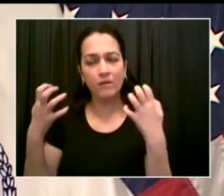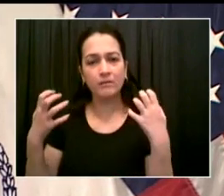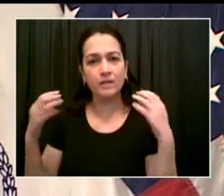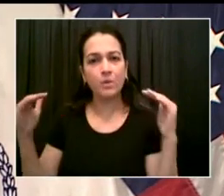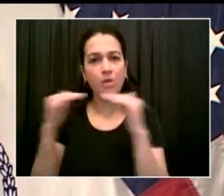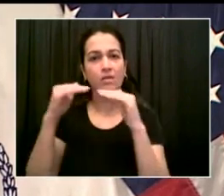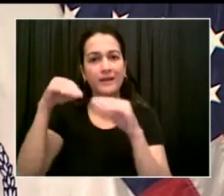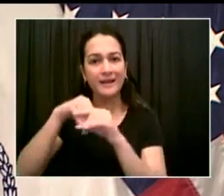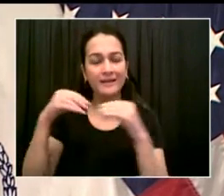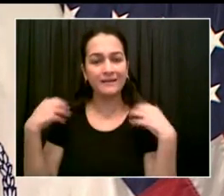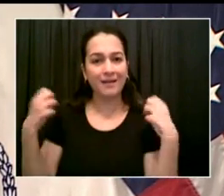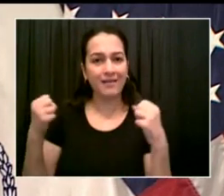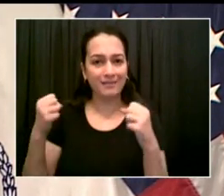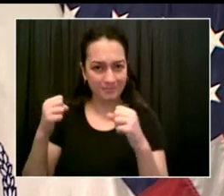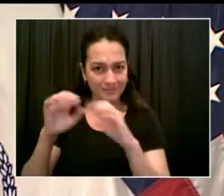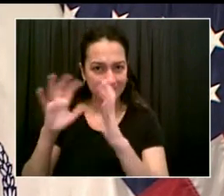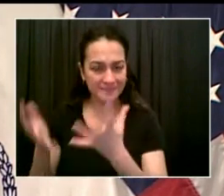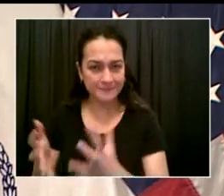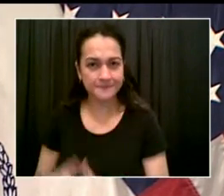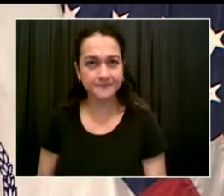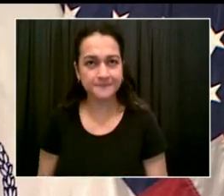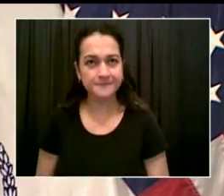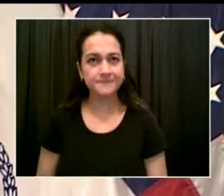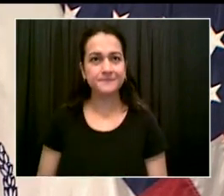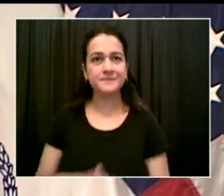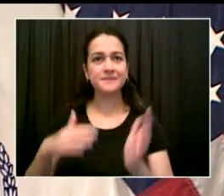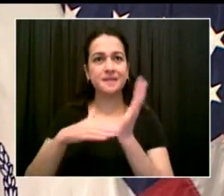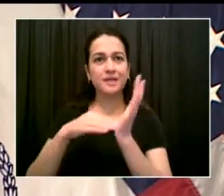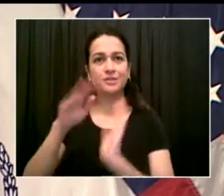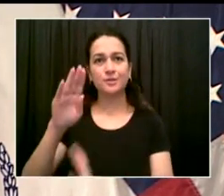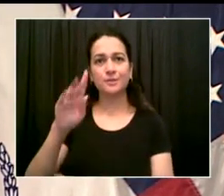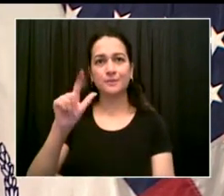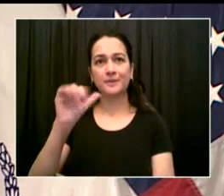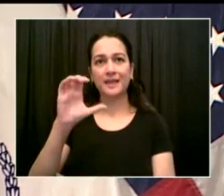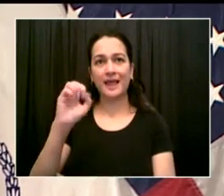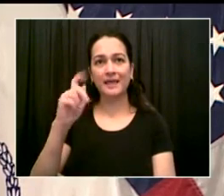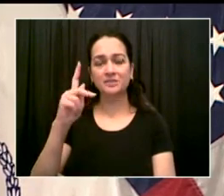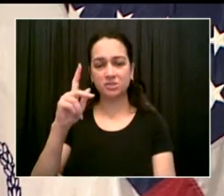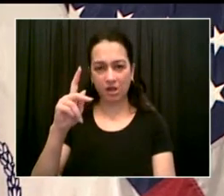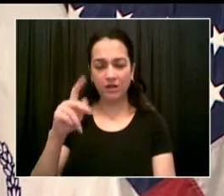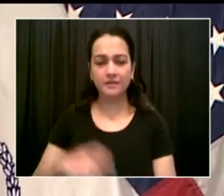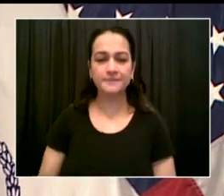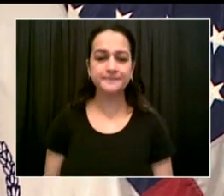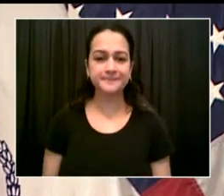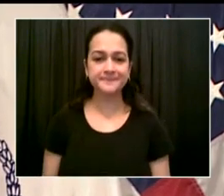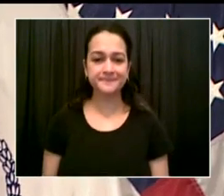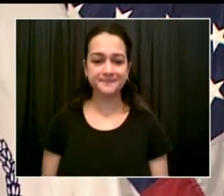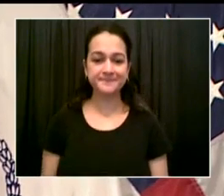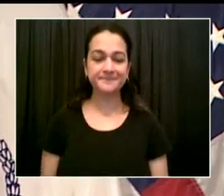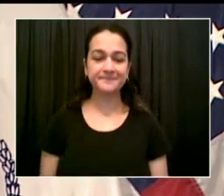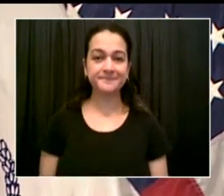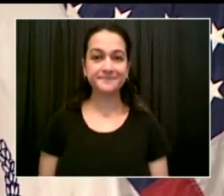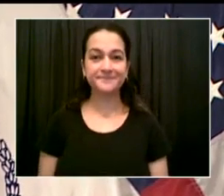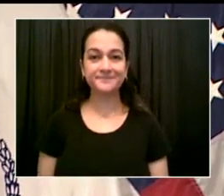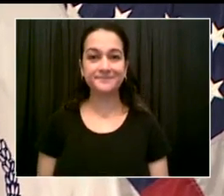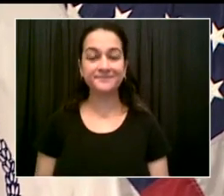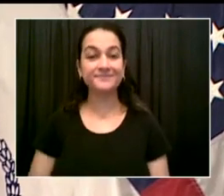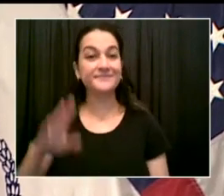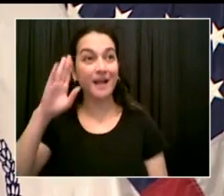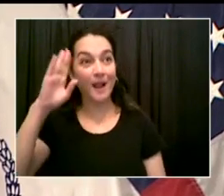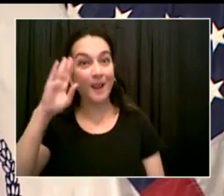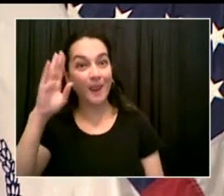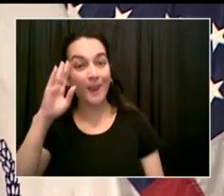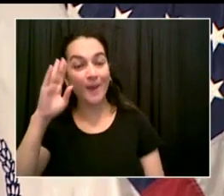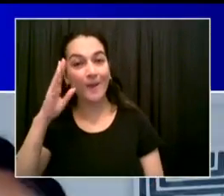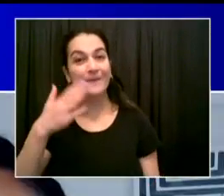I'm honored. Thank you so much. I'm honored to be here today for the announcement of this critically important safety requirement that will help keep New